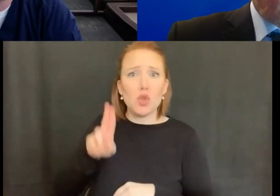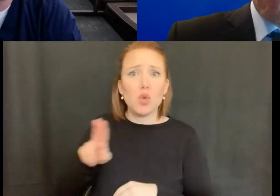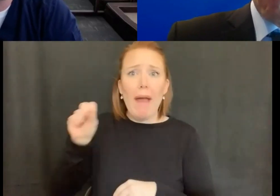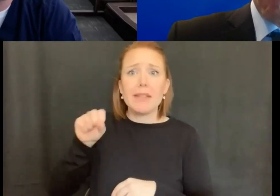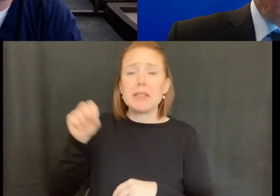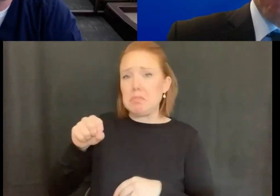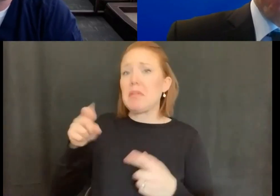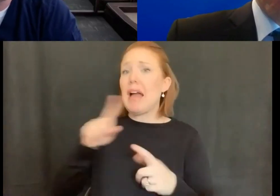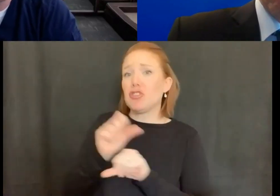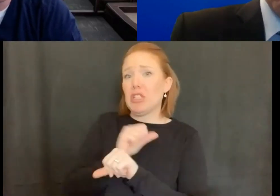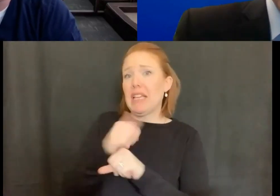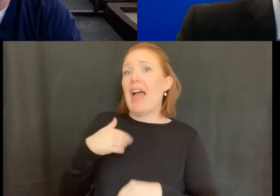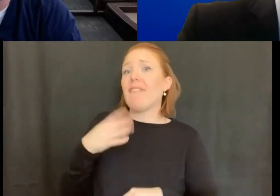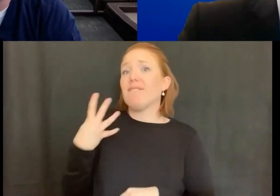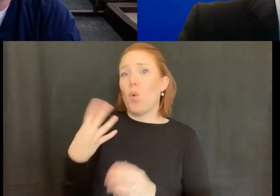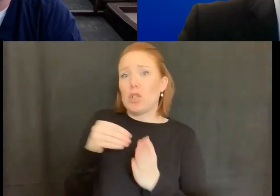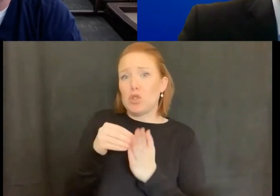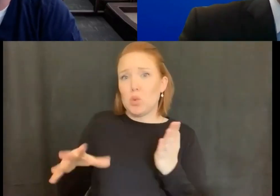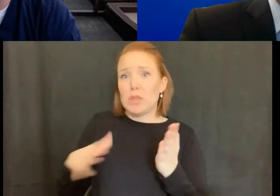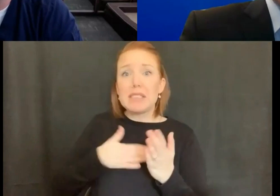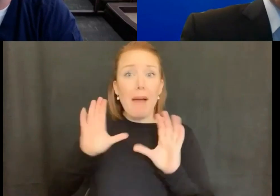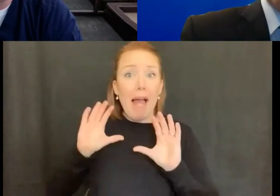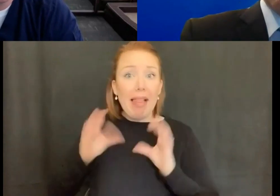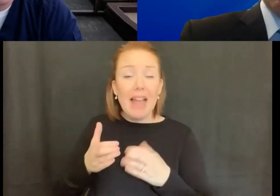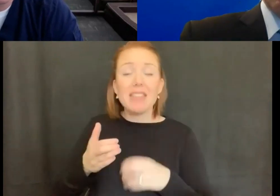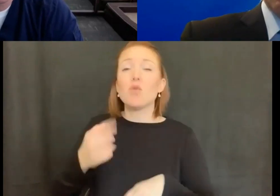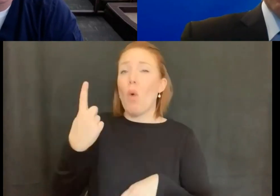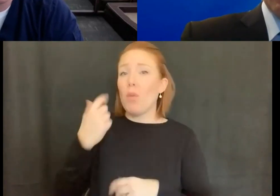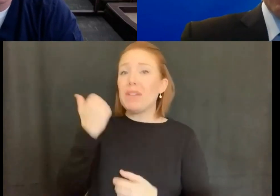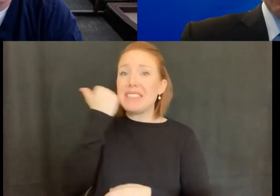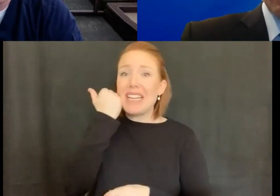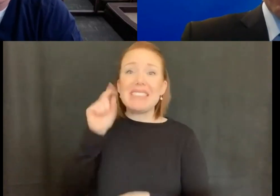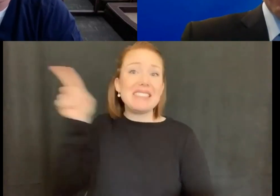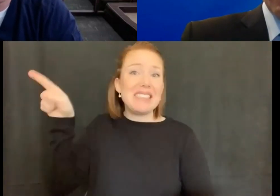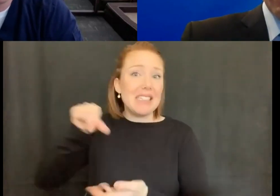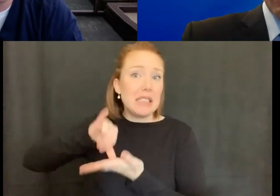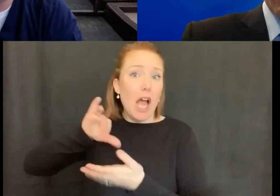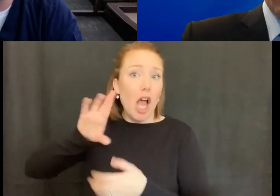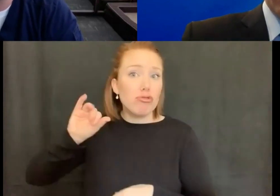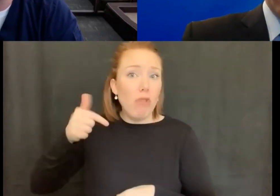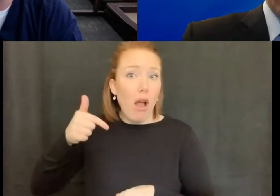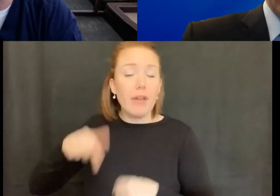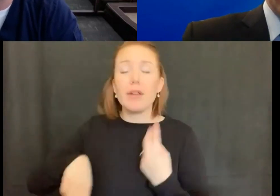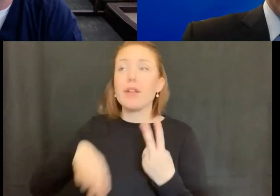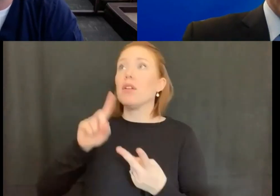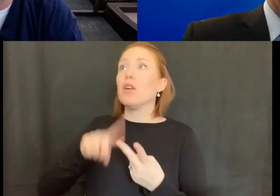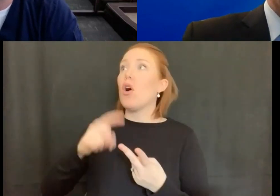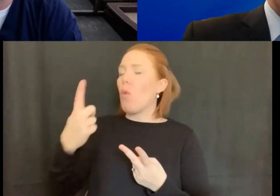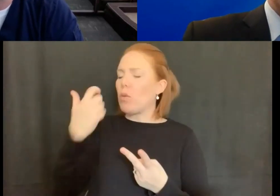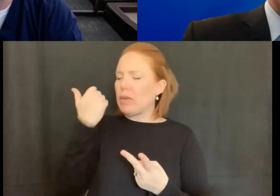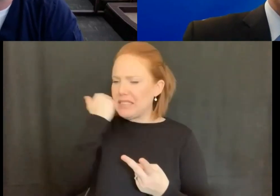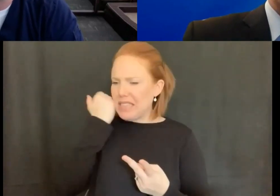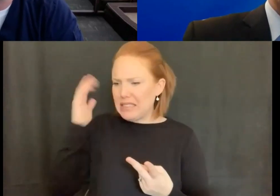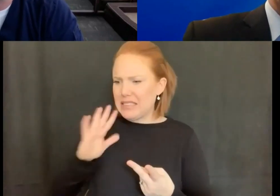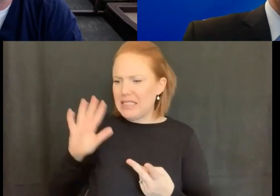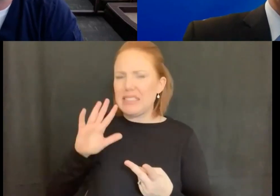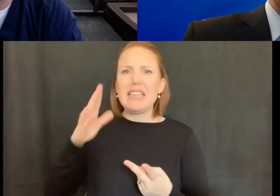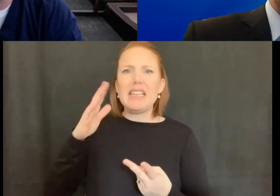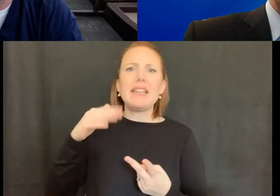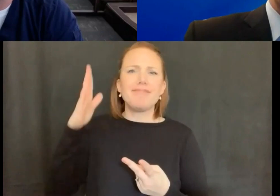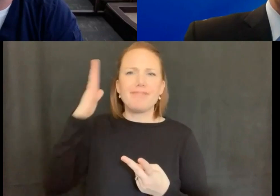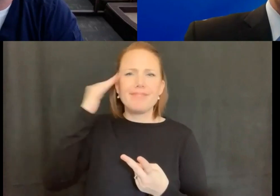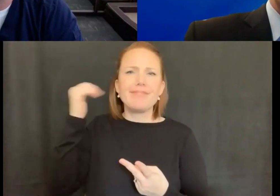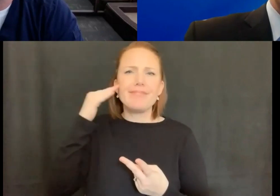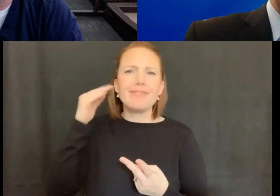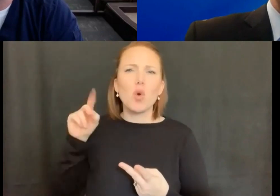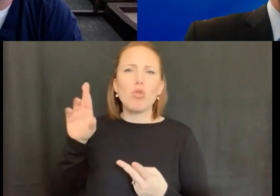we had 4 students in my class that were, one was a dentist in Iraq, one was a dentist in Korea,